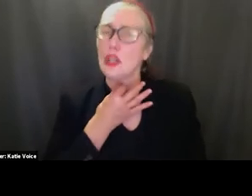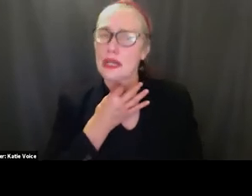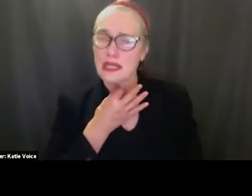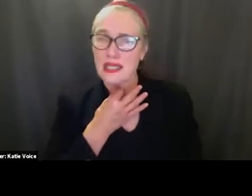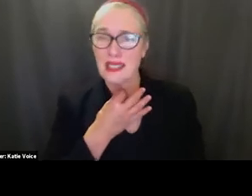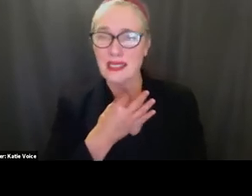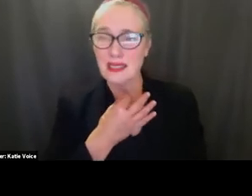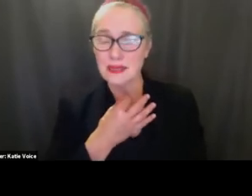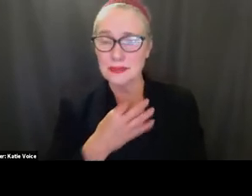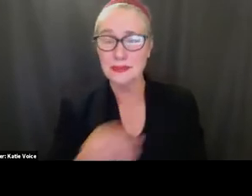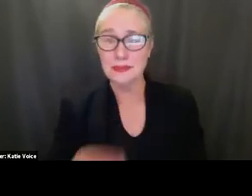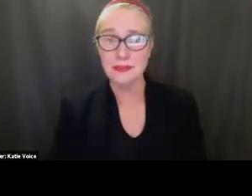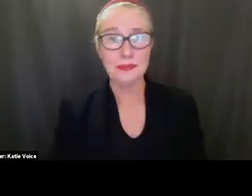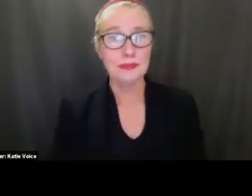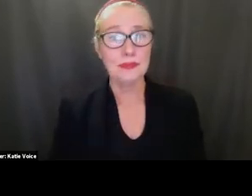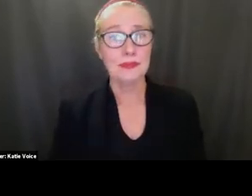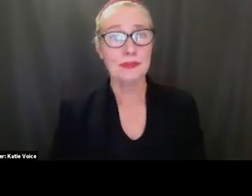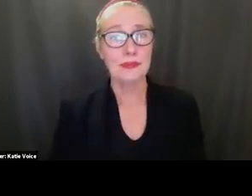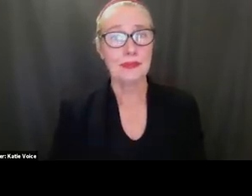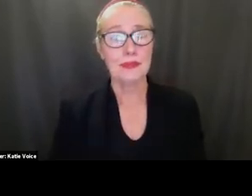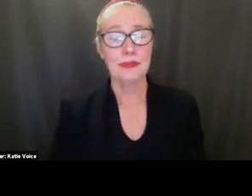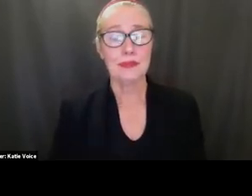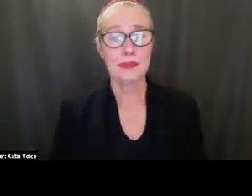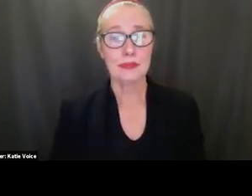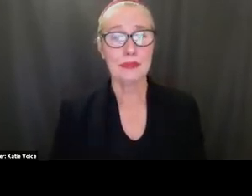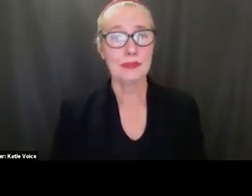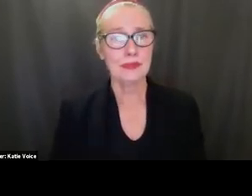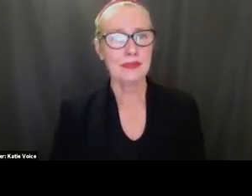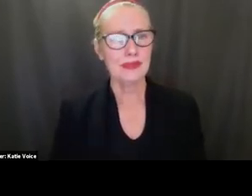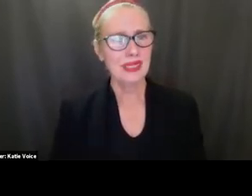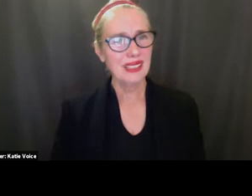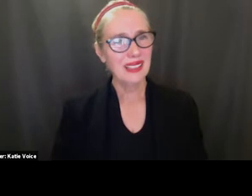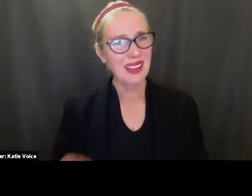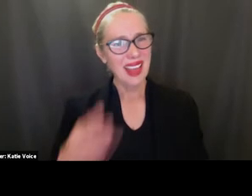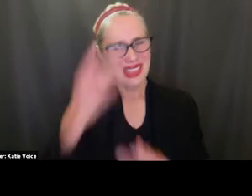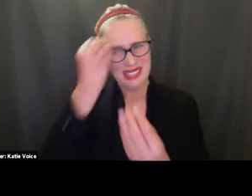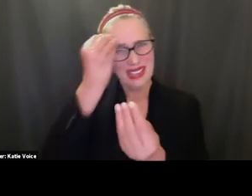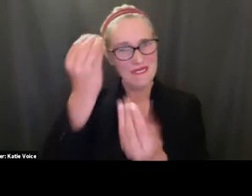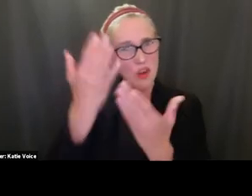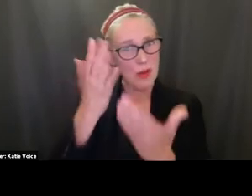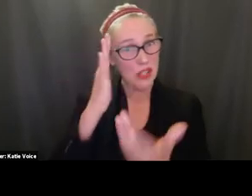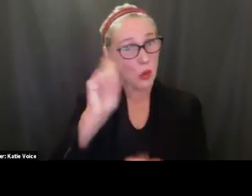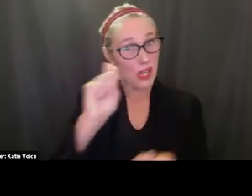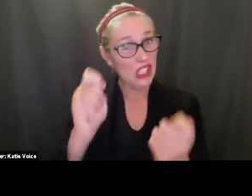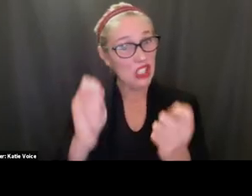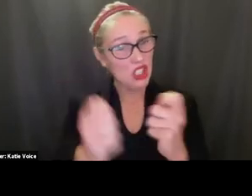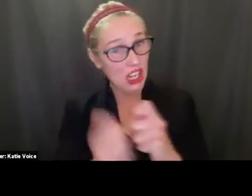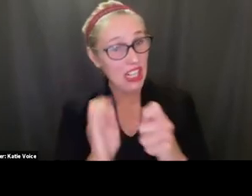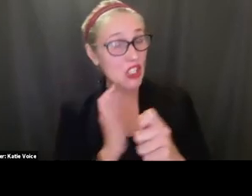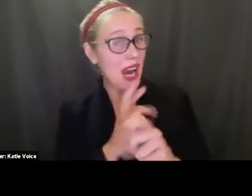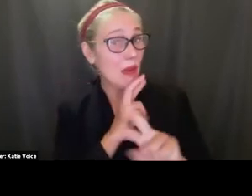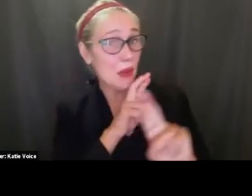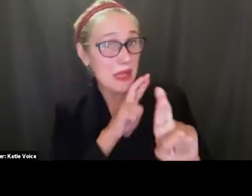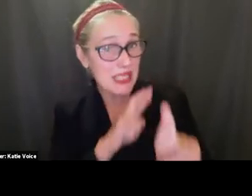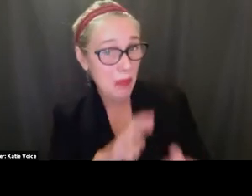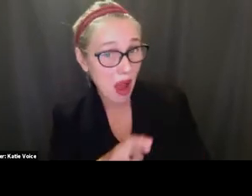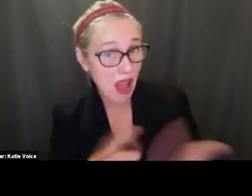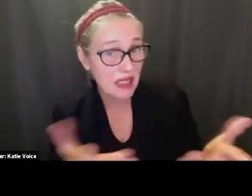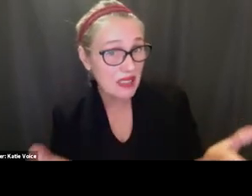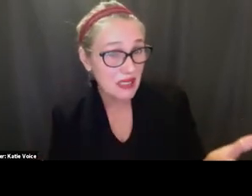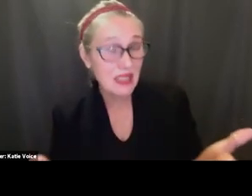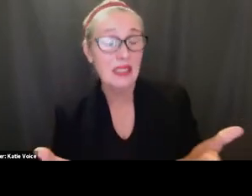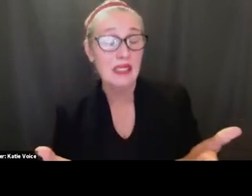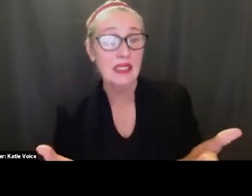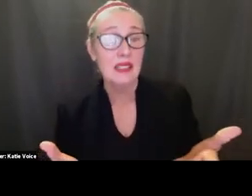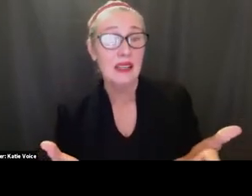the um this type of information is going to change our response to what